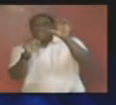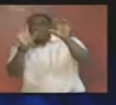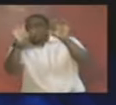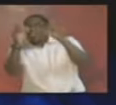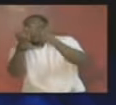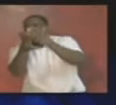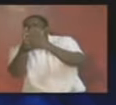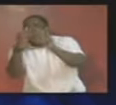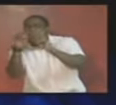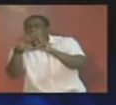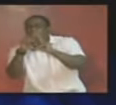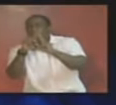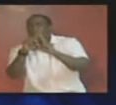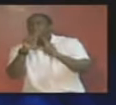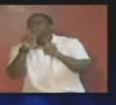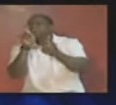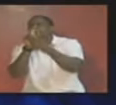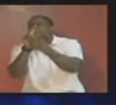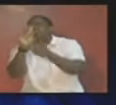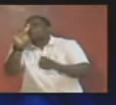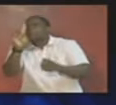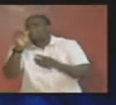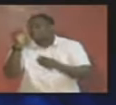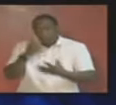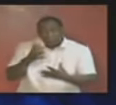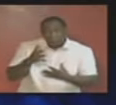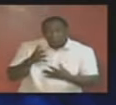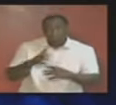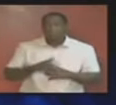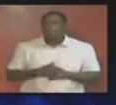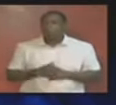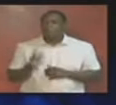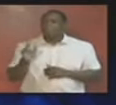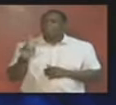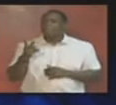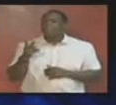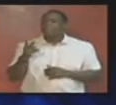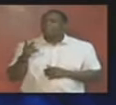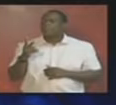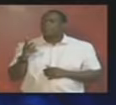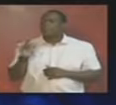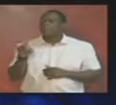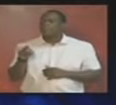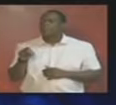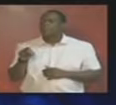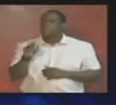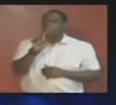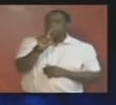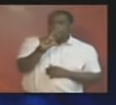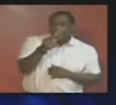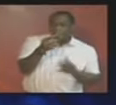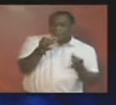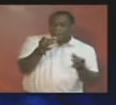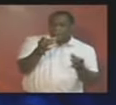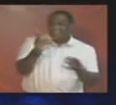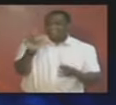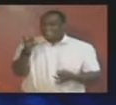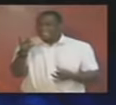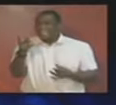question, the primary, secondary, and tertiary contacts whom are all